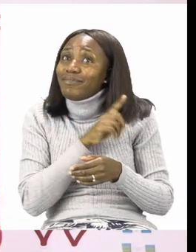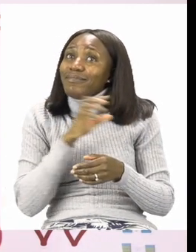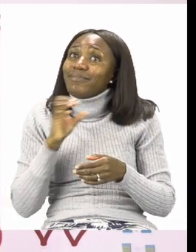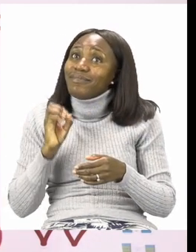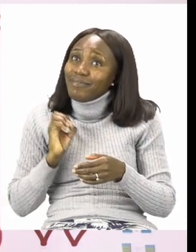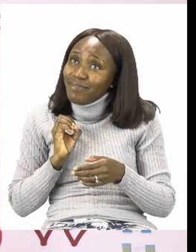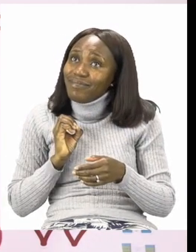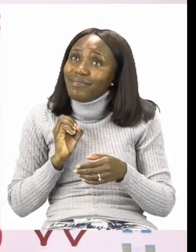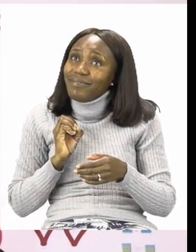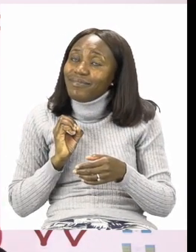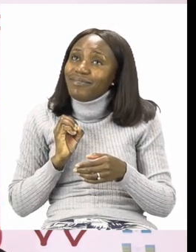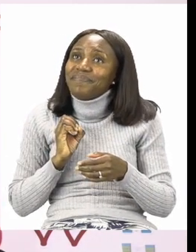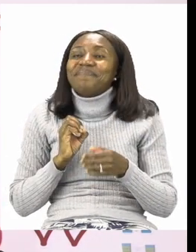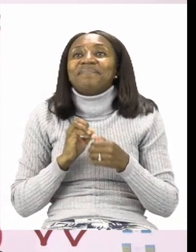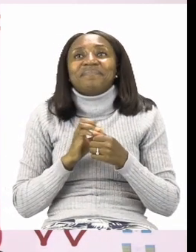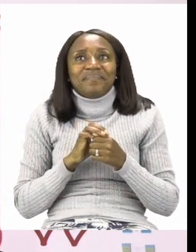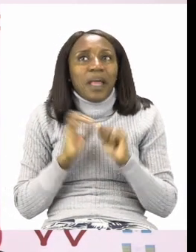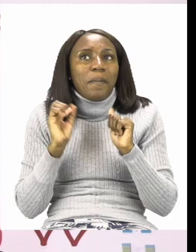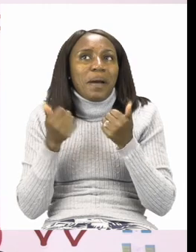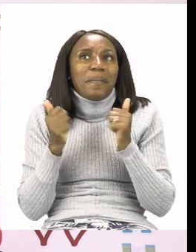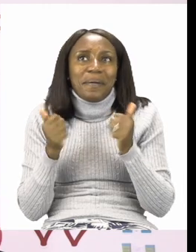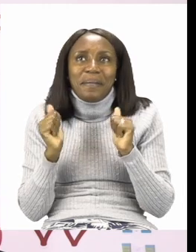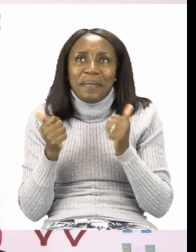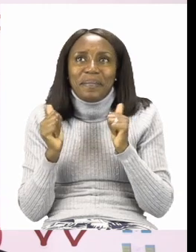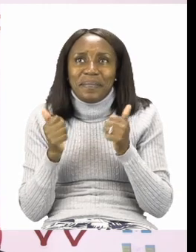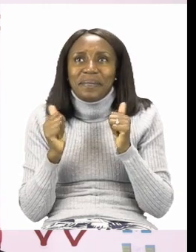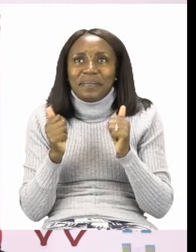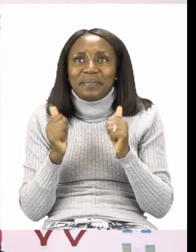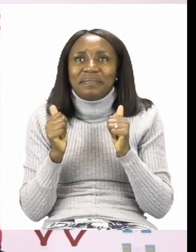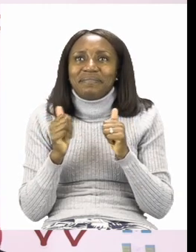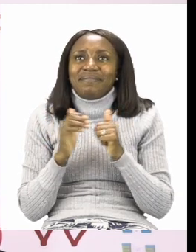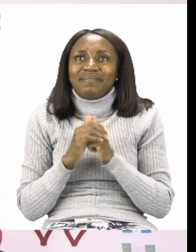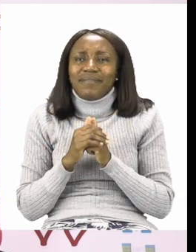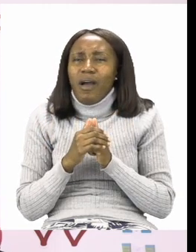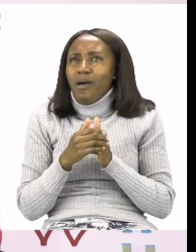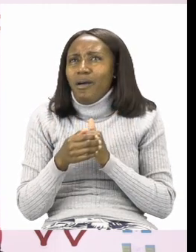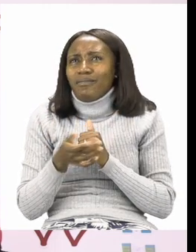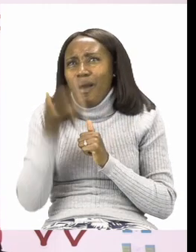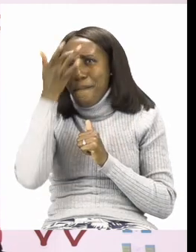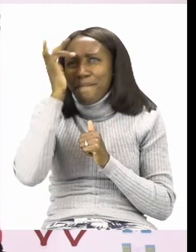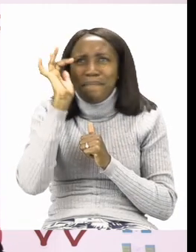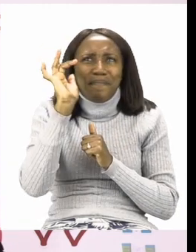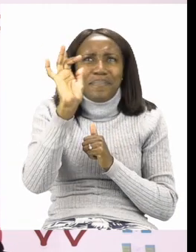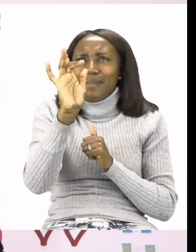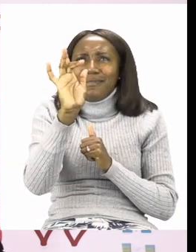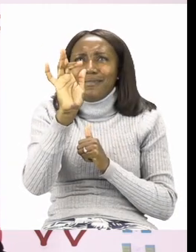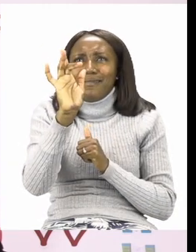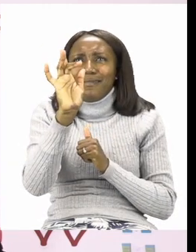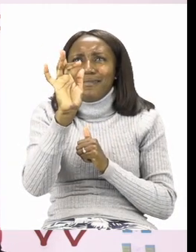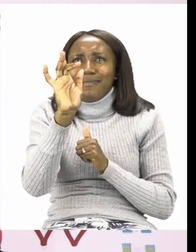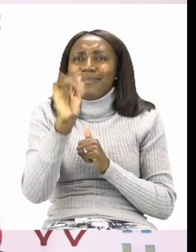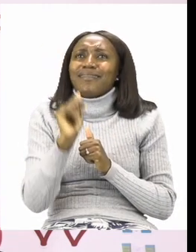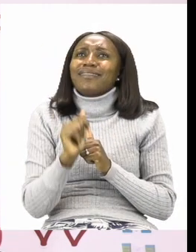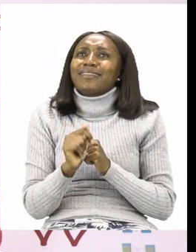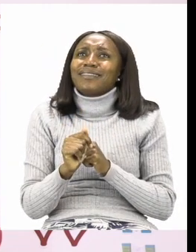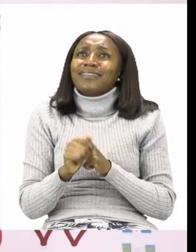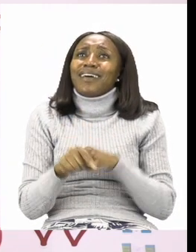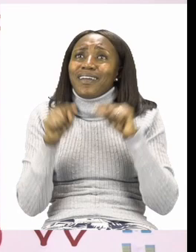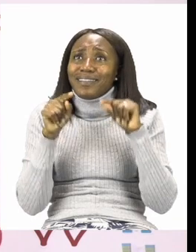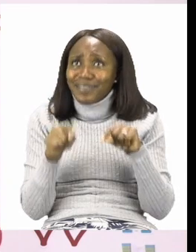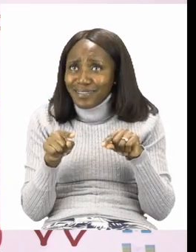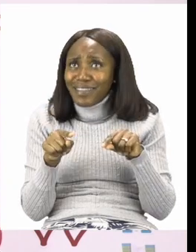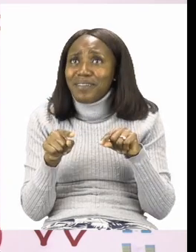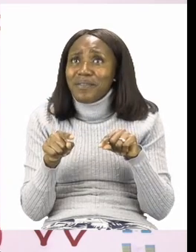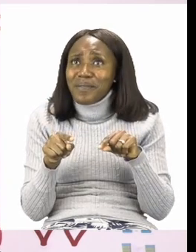to 10. There we go. You are so smart. And because of that, I want you to